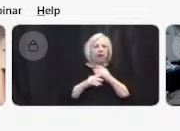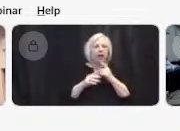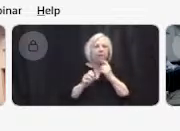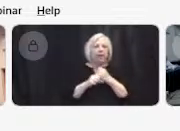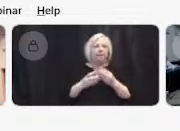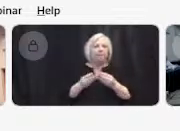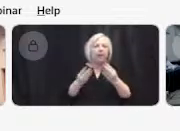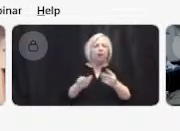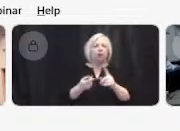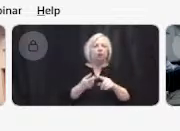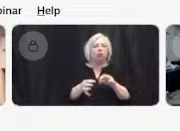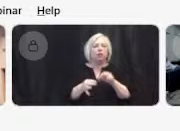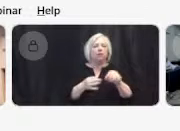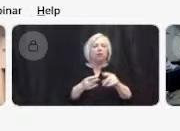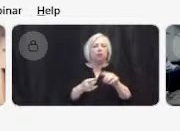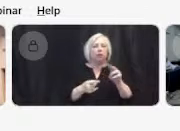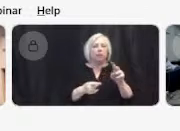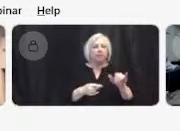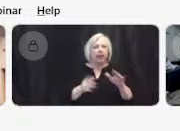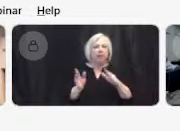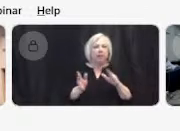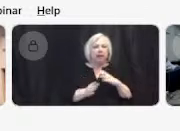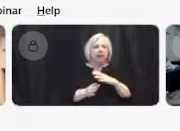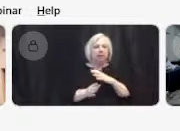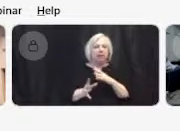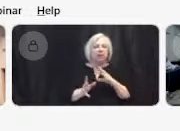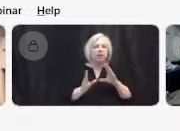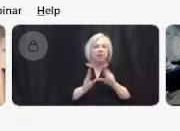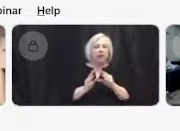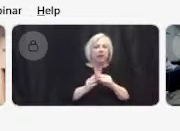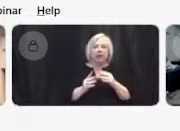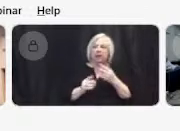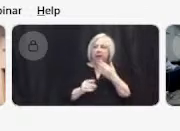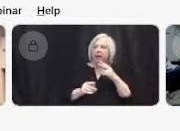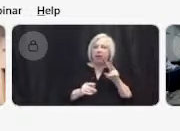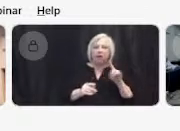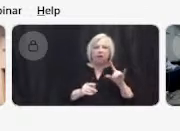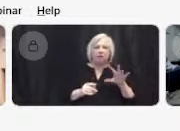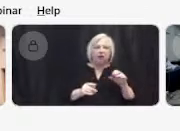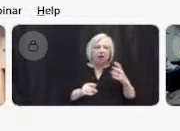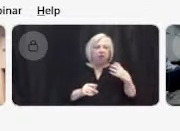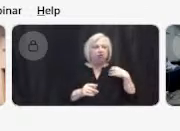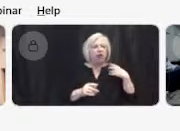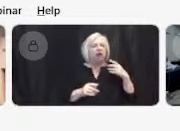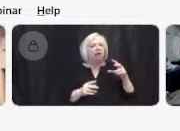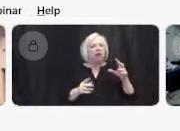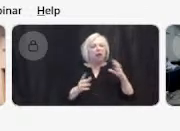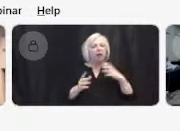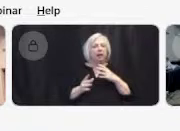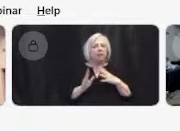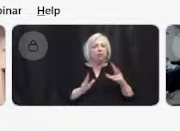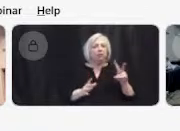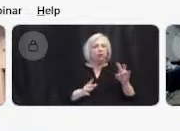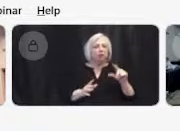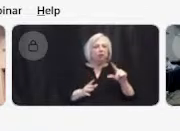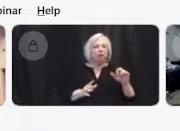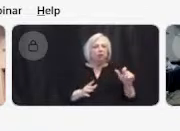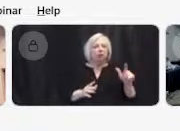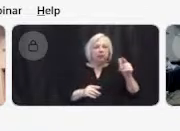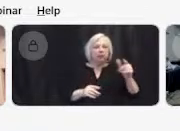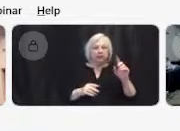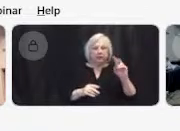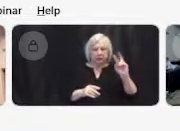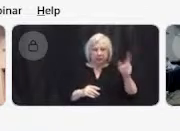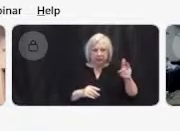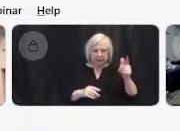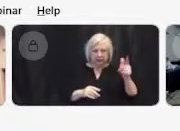the May Planning Commission hearing. Thank you, Vice Chair. Second. We have a second by Second. Commissioner Vogel. Can we get a roll call for that, please? Thank